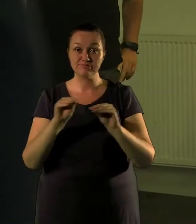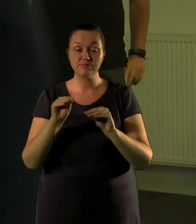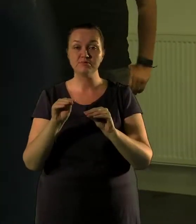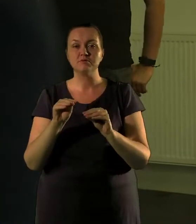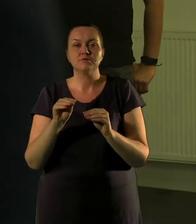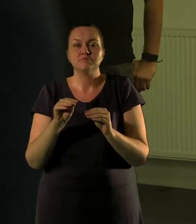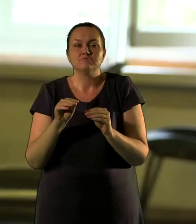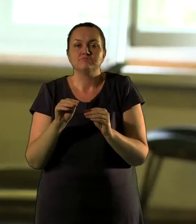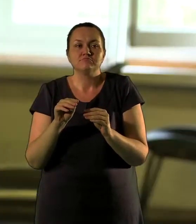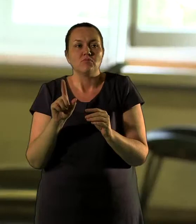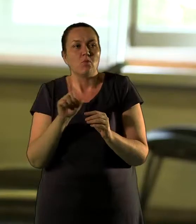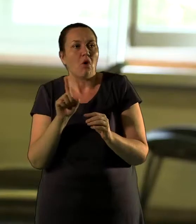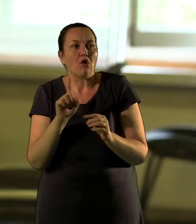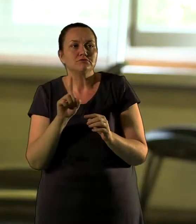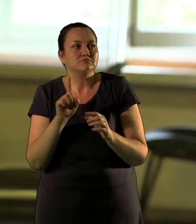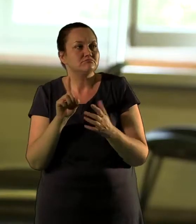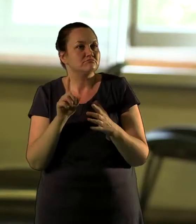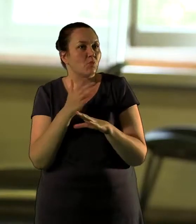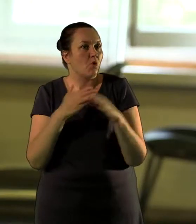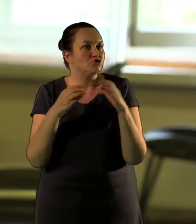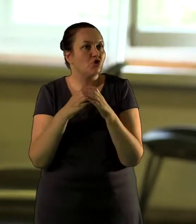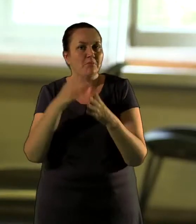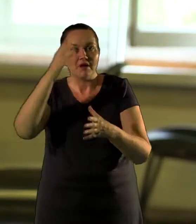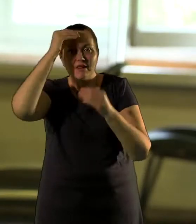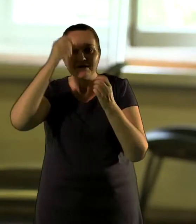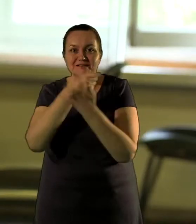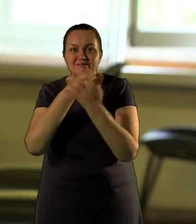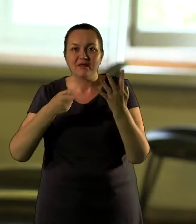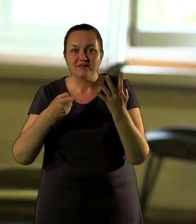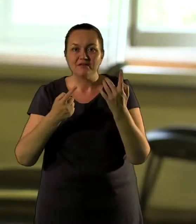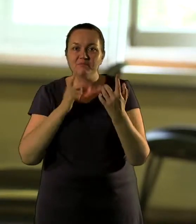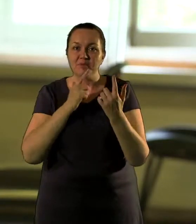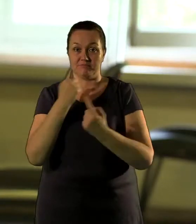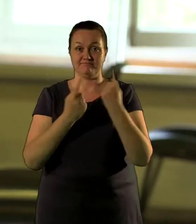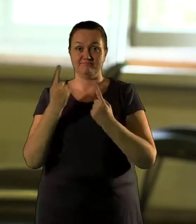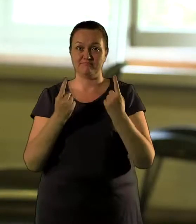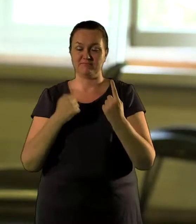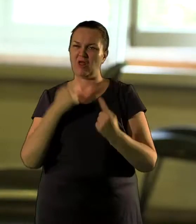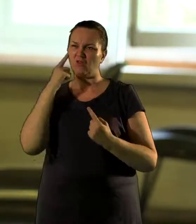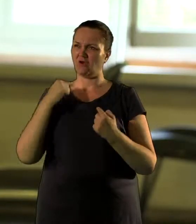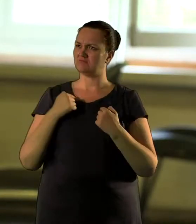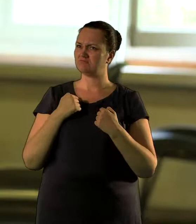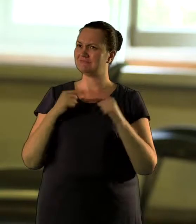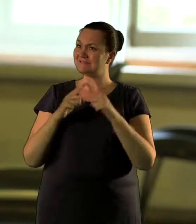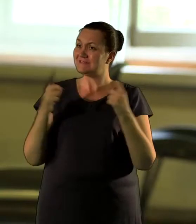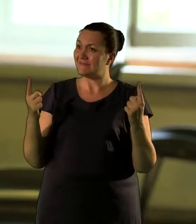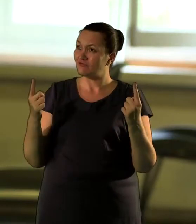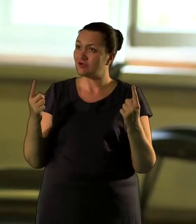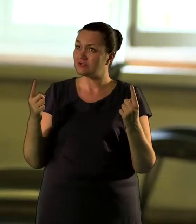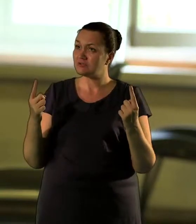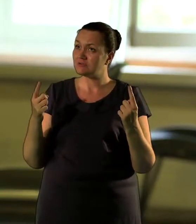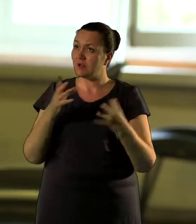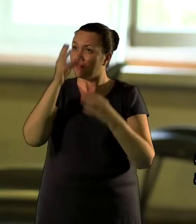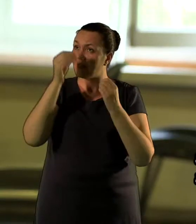learning disabilities. I felt like, well, I'm not doing much different than when I'm working